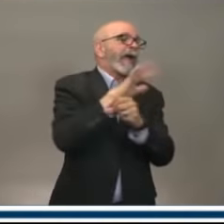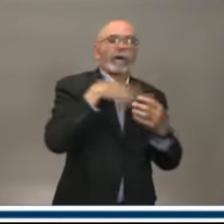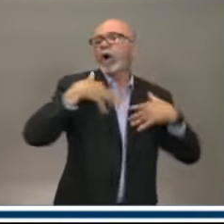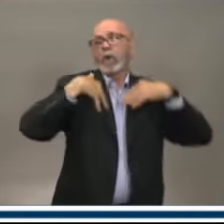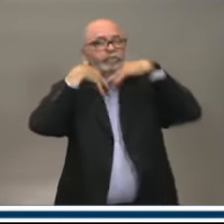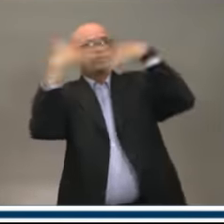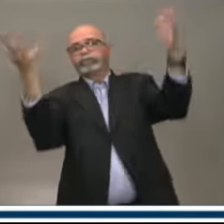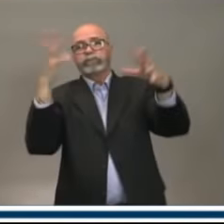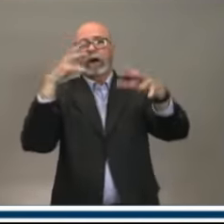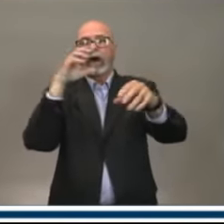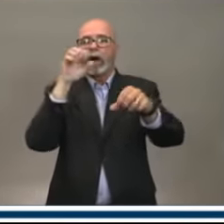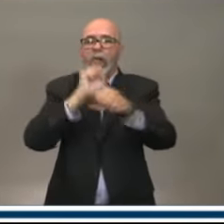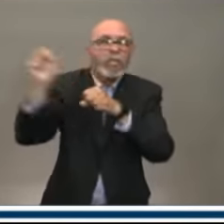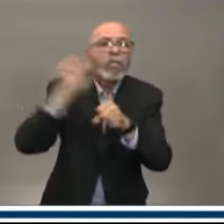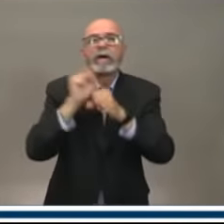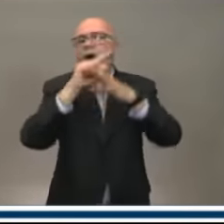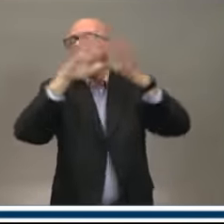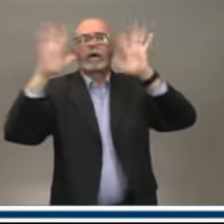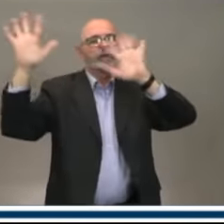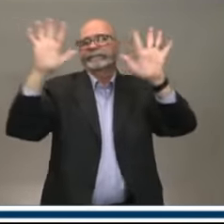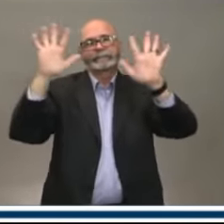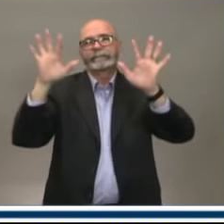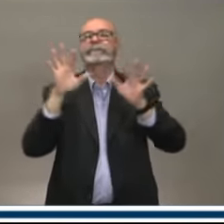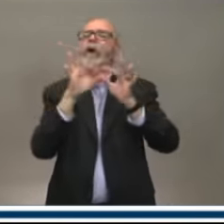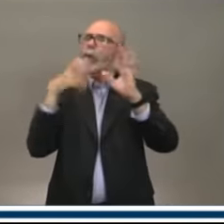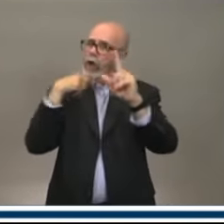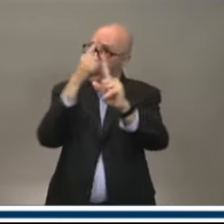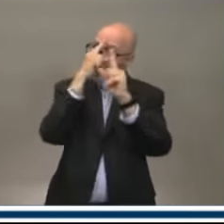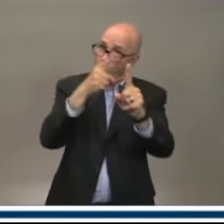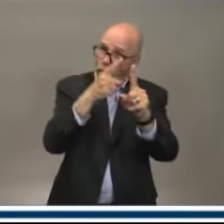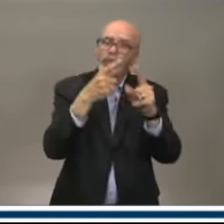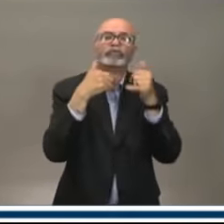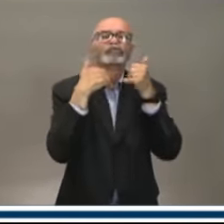clear objective, and we've been successful of that so